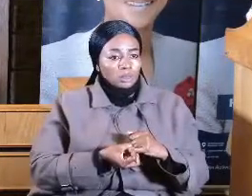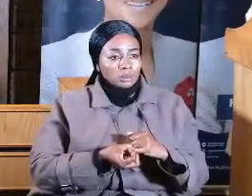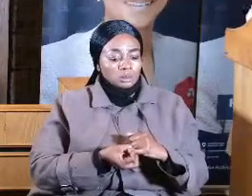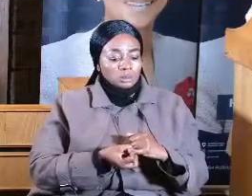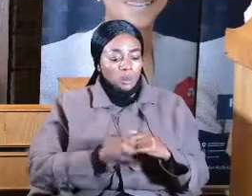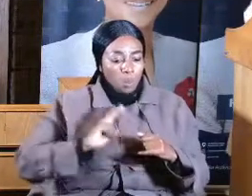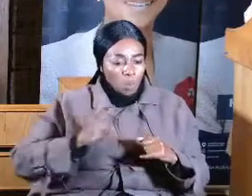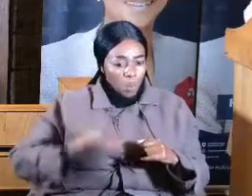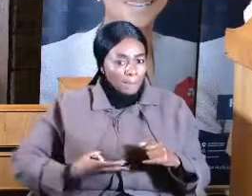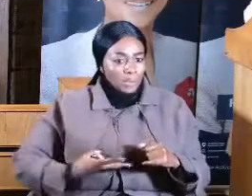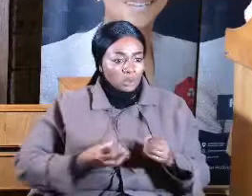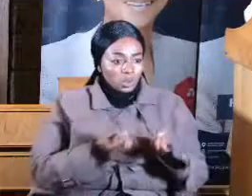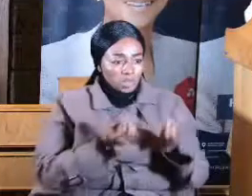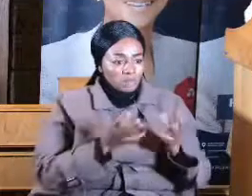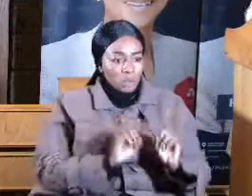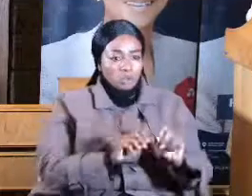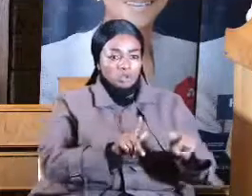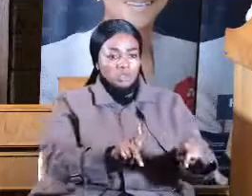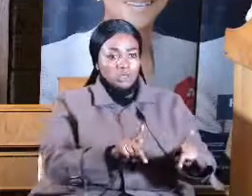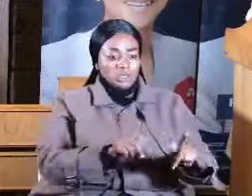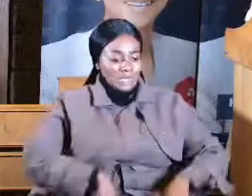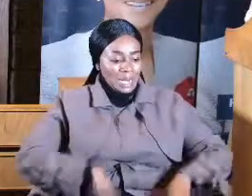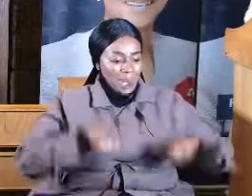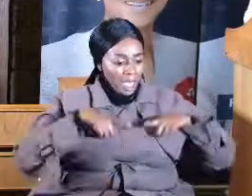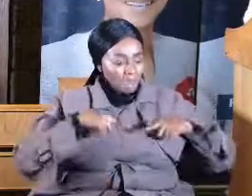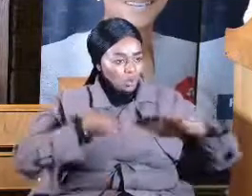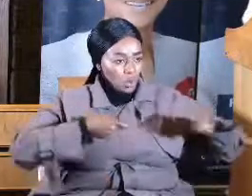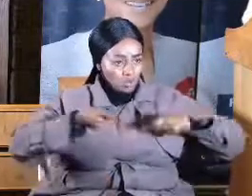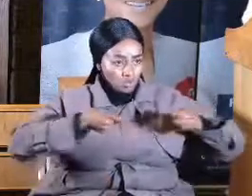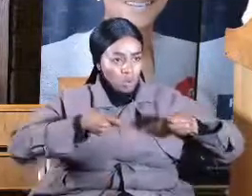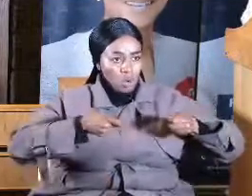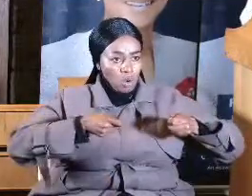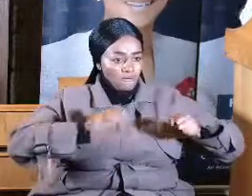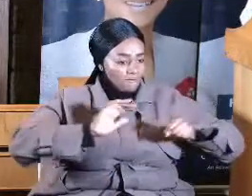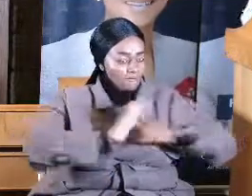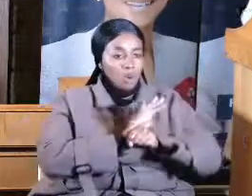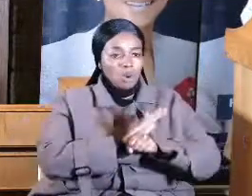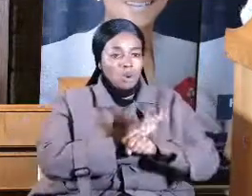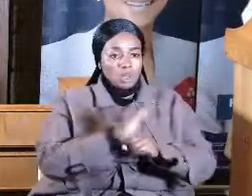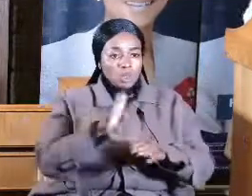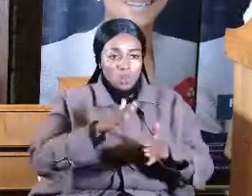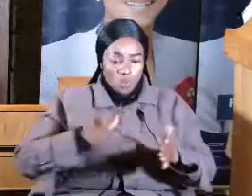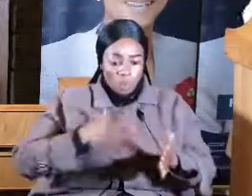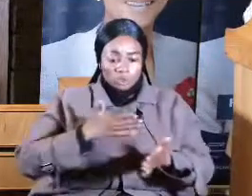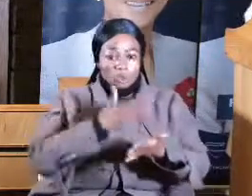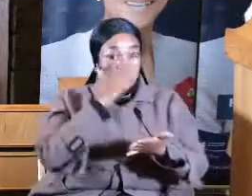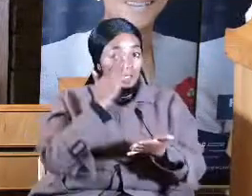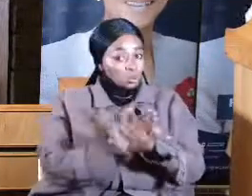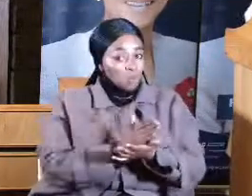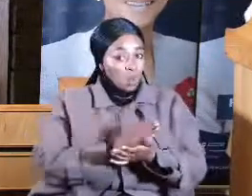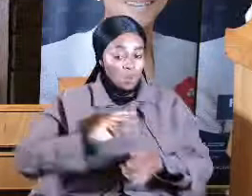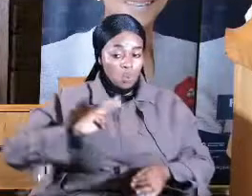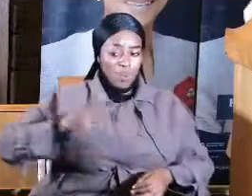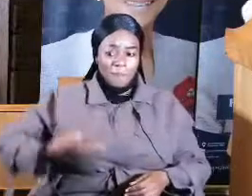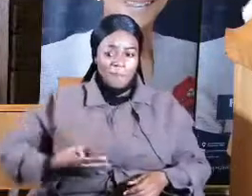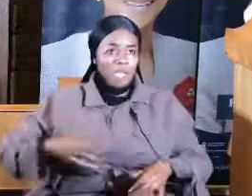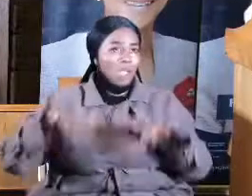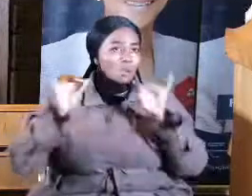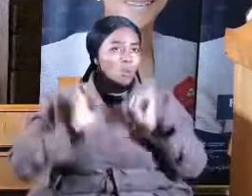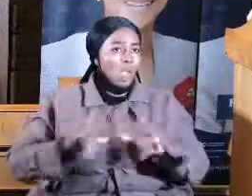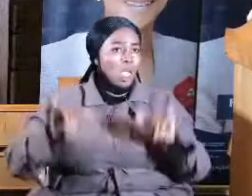in control of their own lives. We seek to ensure that women do not have to wait